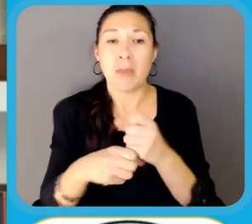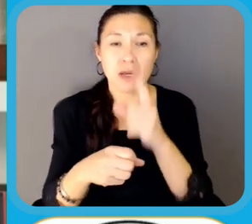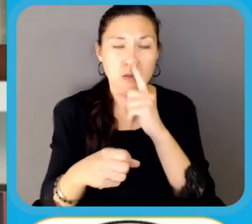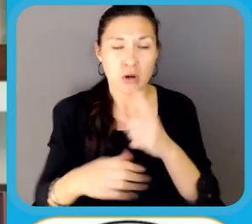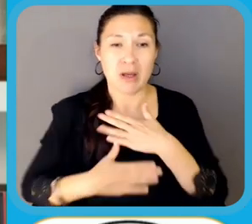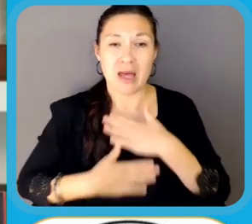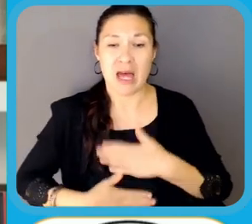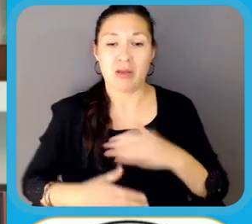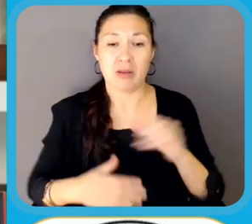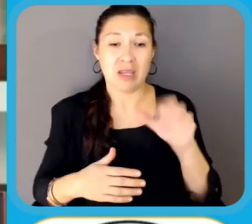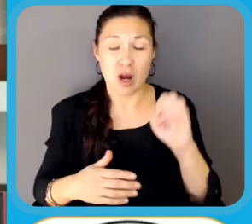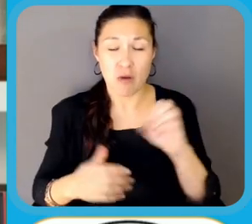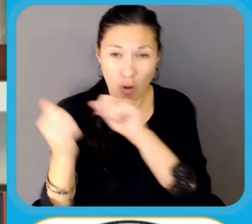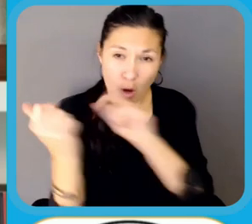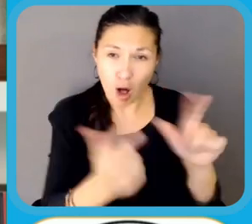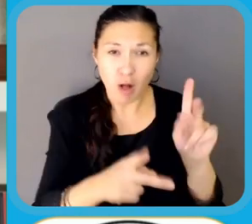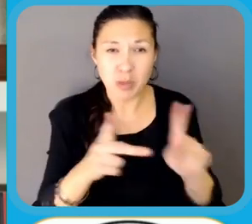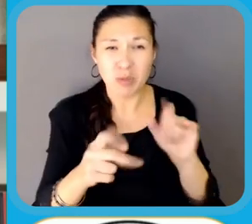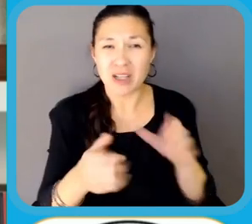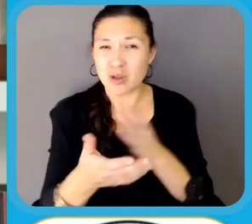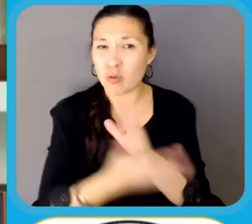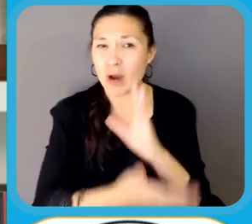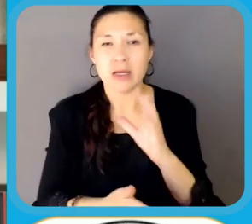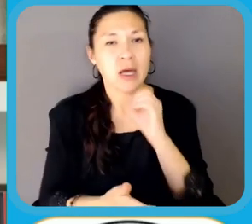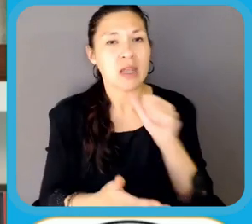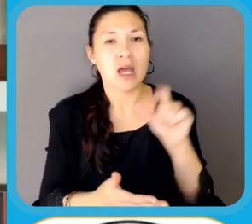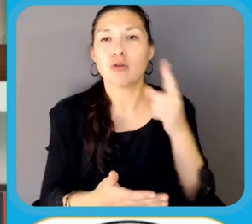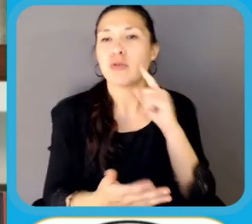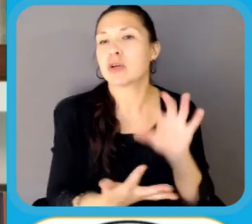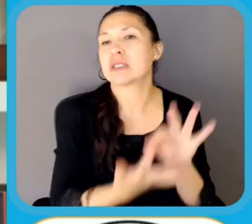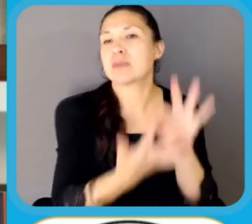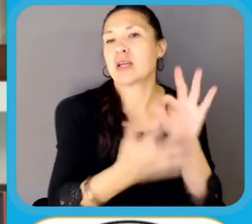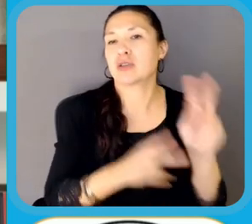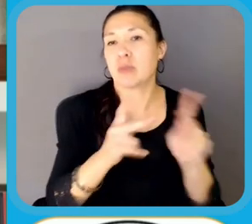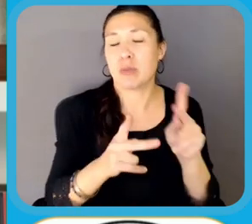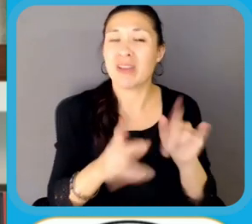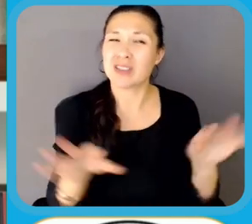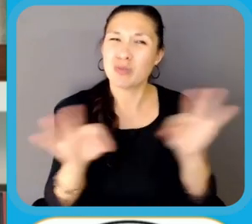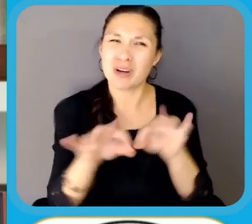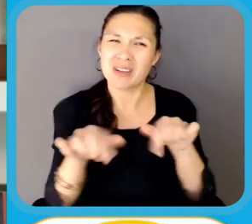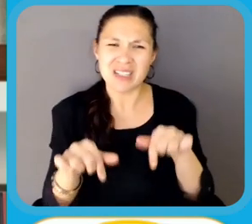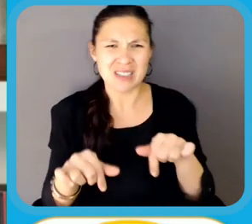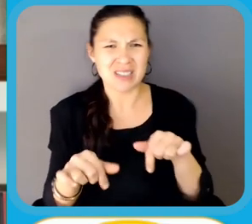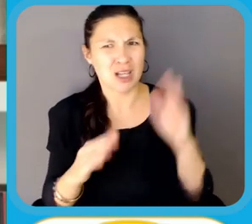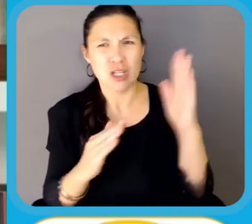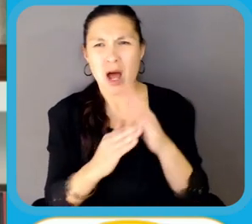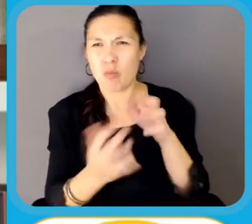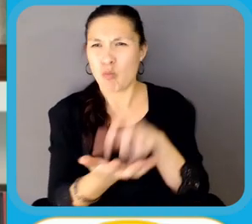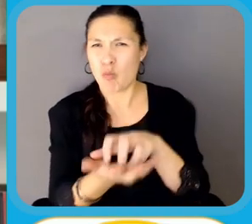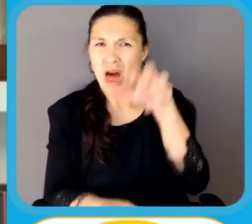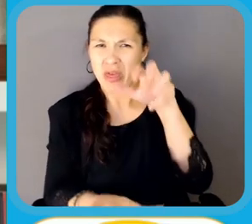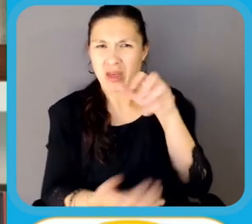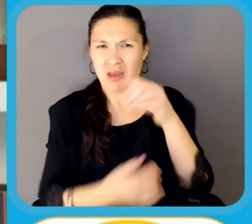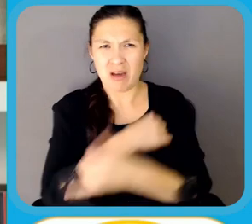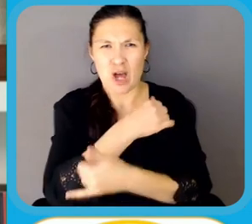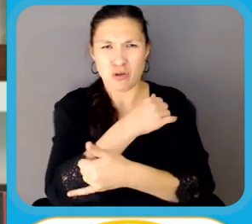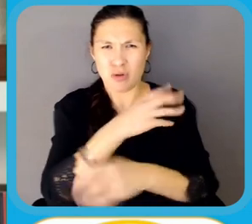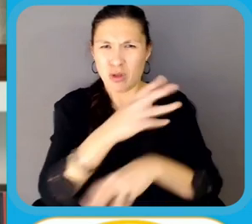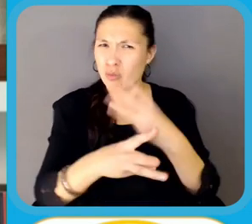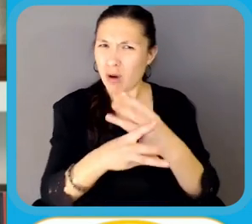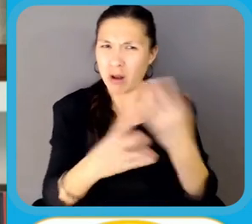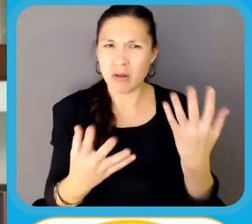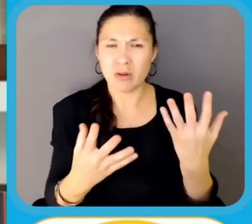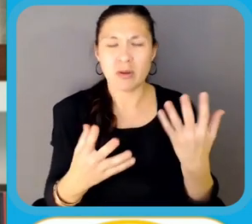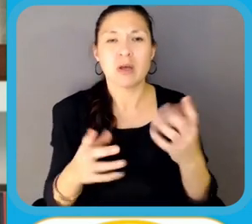as a right and not a privilege is essential in the richest country in the world. I've also introduced a wealth tax with